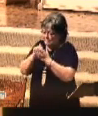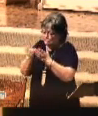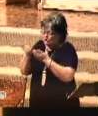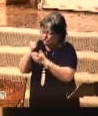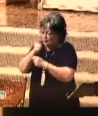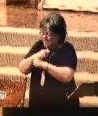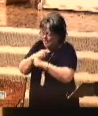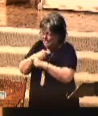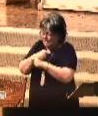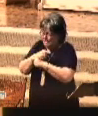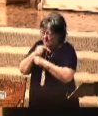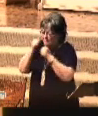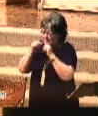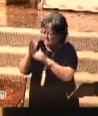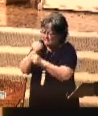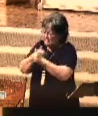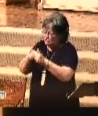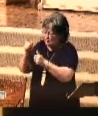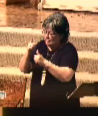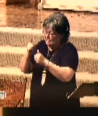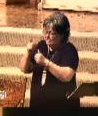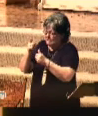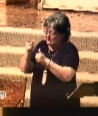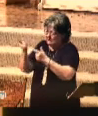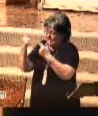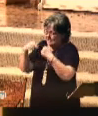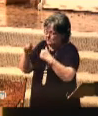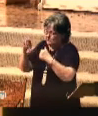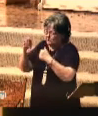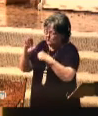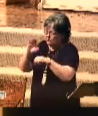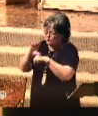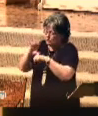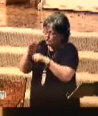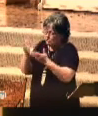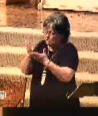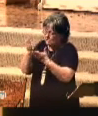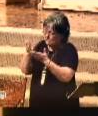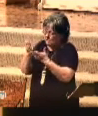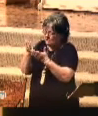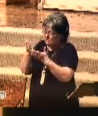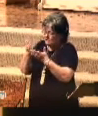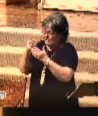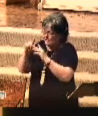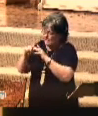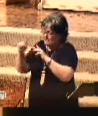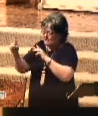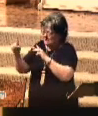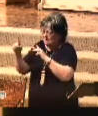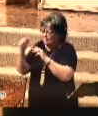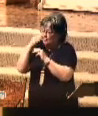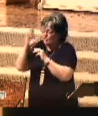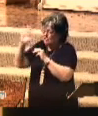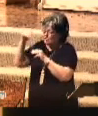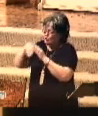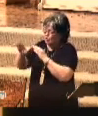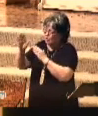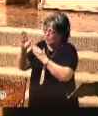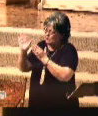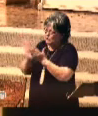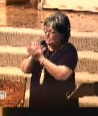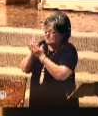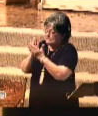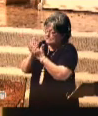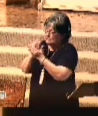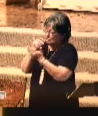Bless each and every one that came to Your house. May they walk out the door sensing that they have been in Your presence and that it